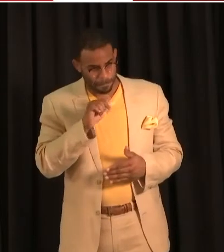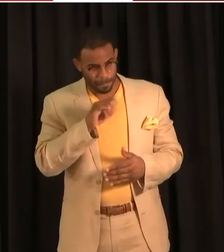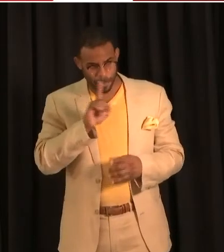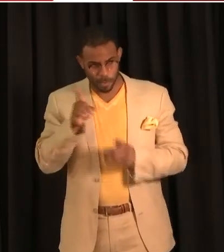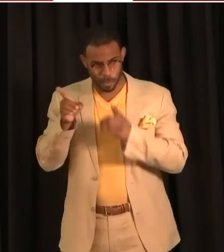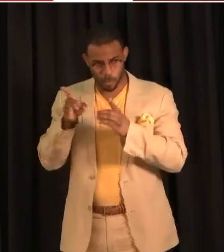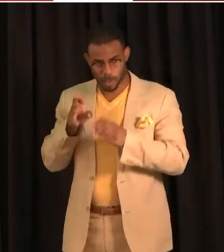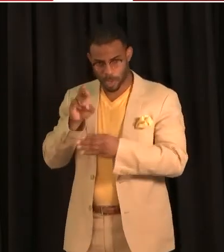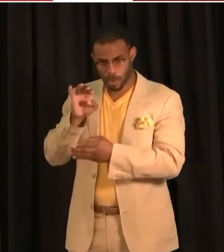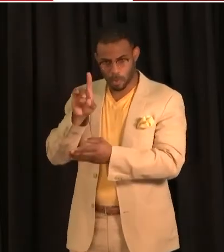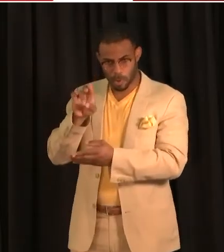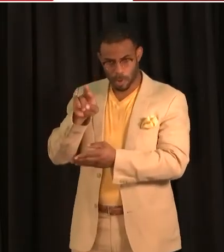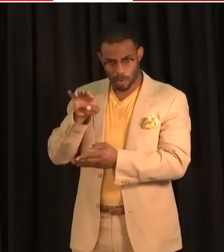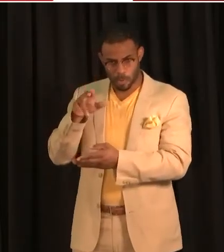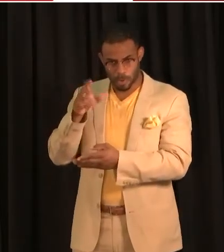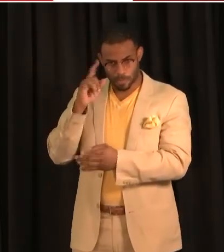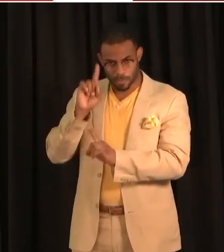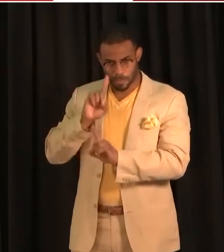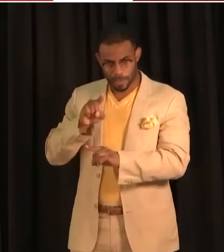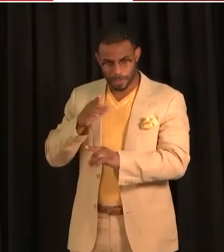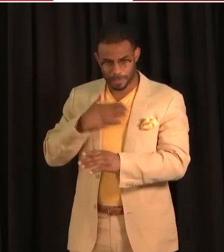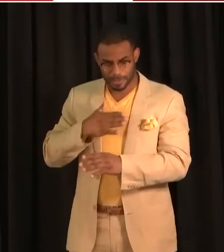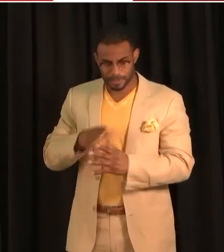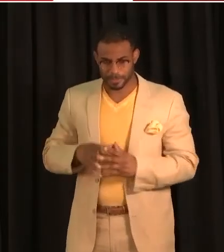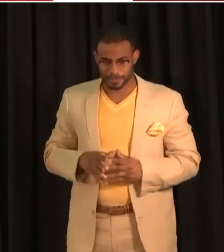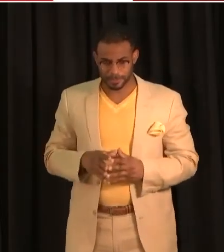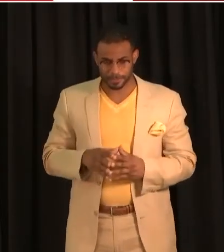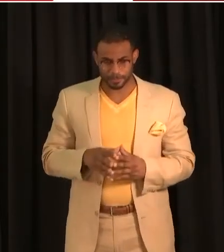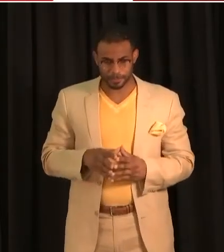Claudia. We'll go to Director Rodriguez for a response on that one.